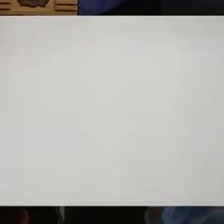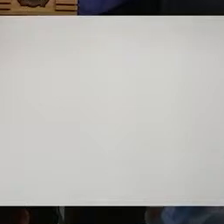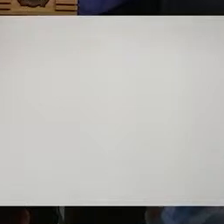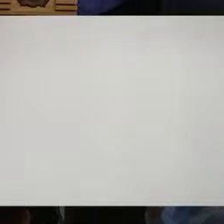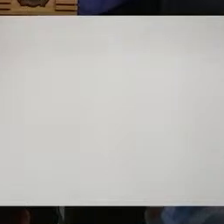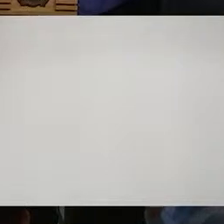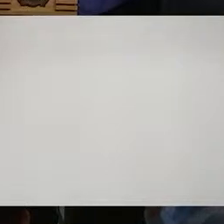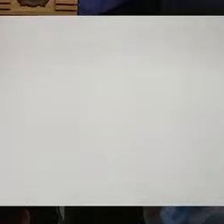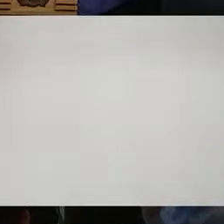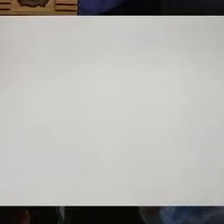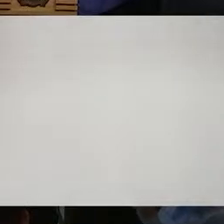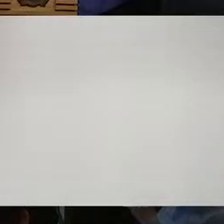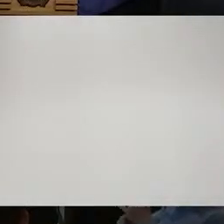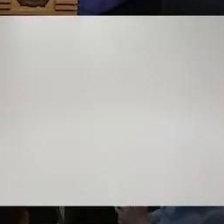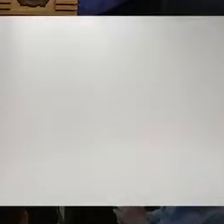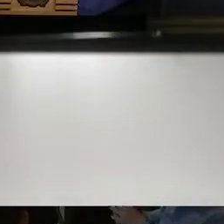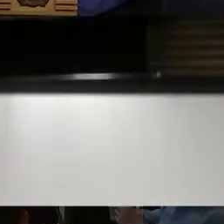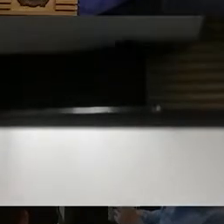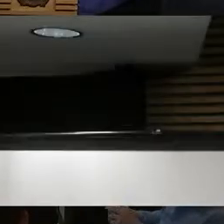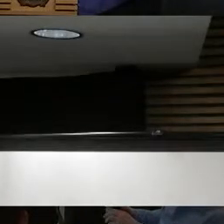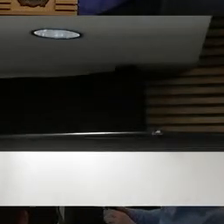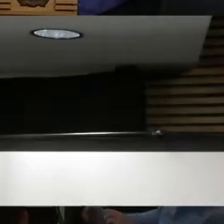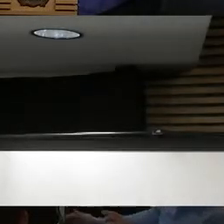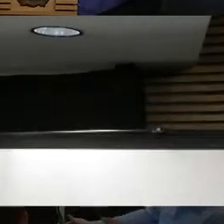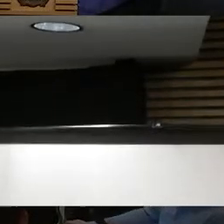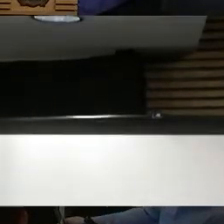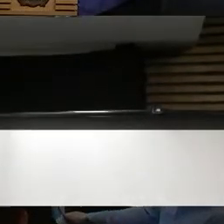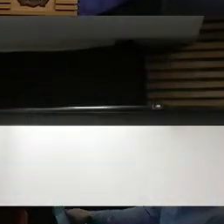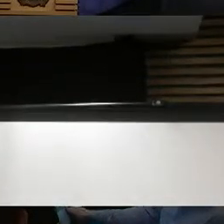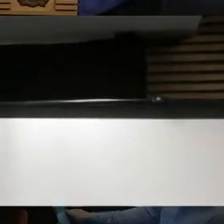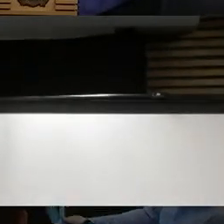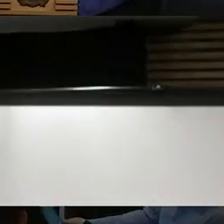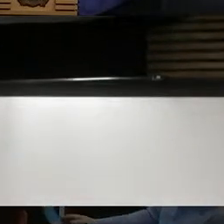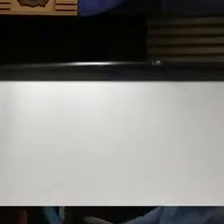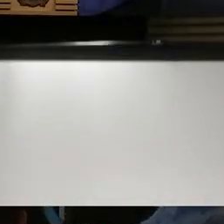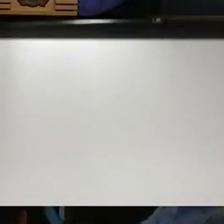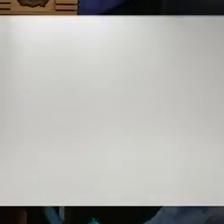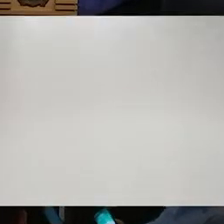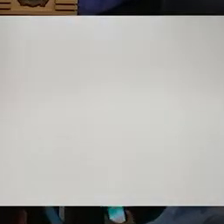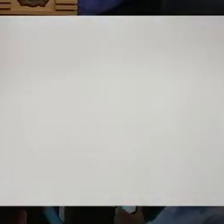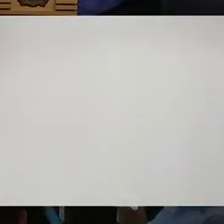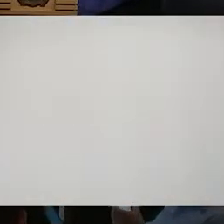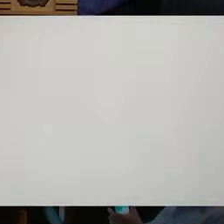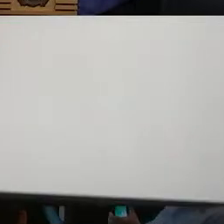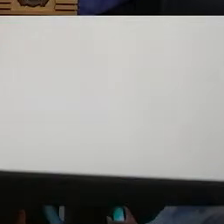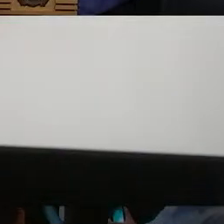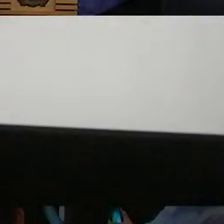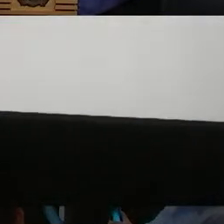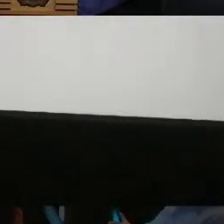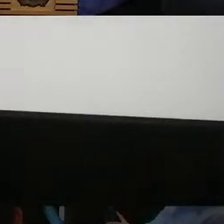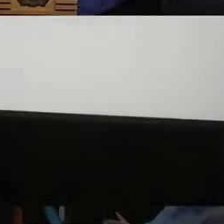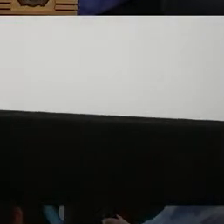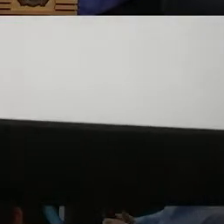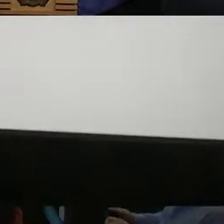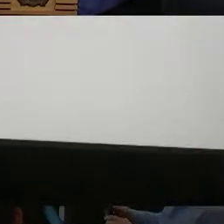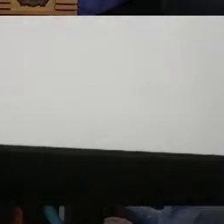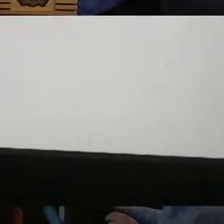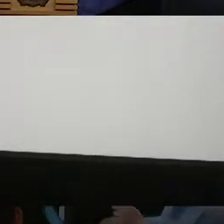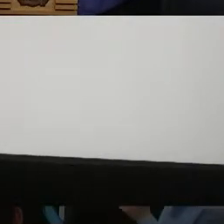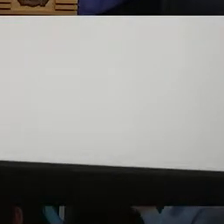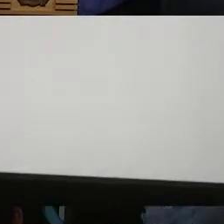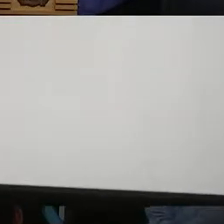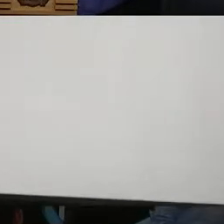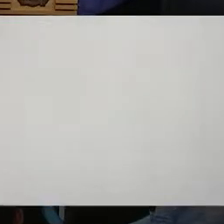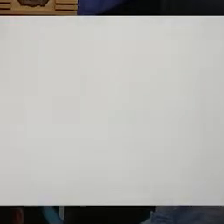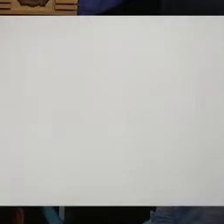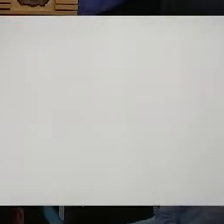in isolation. The government has been trialling thermal CCTV in a managed isolation hotel for the last month and is now